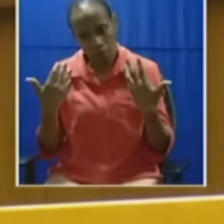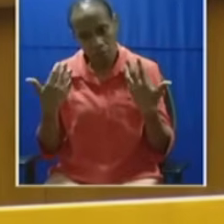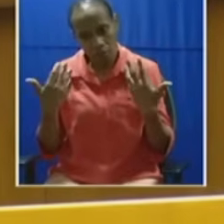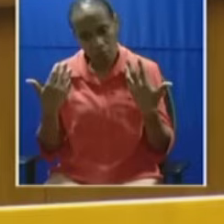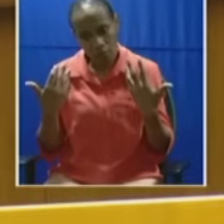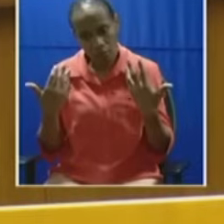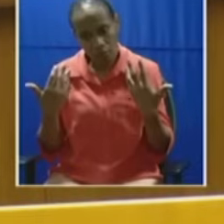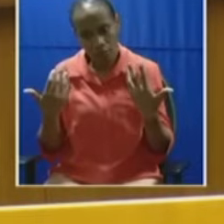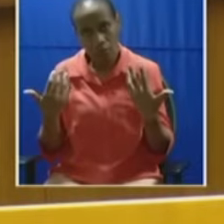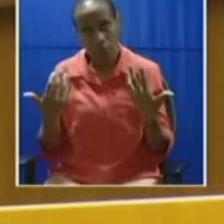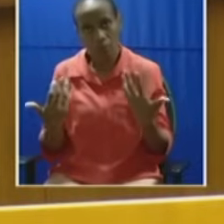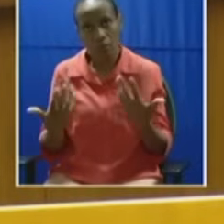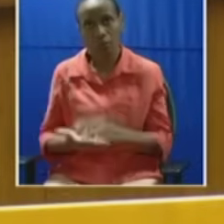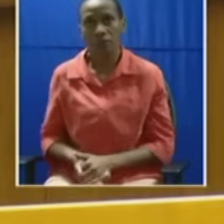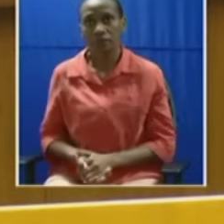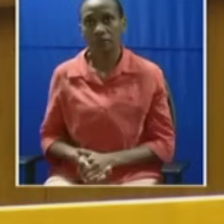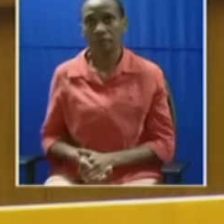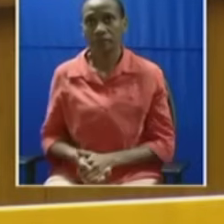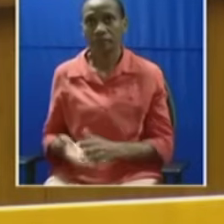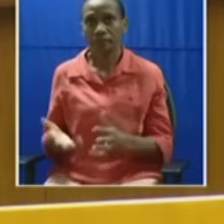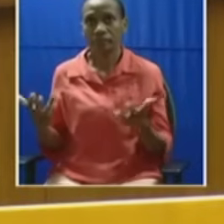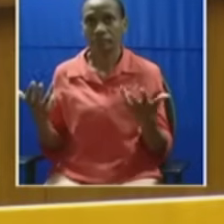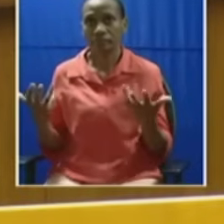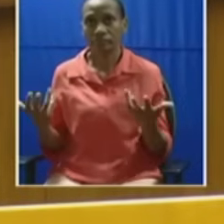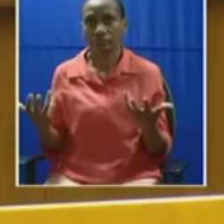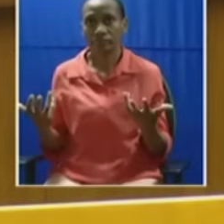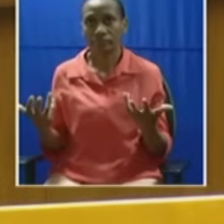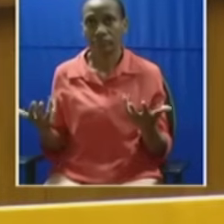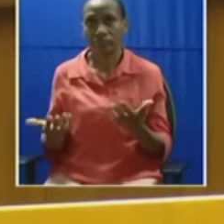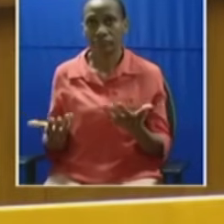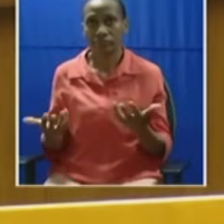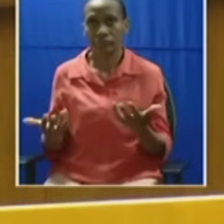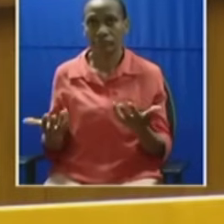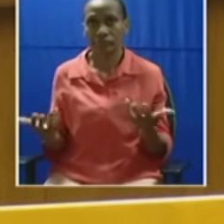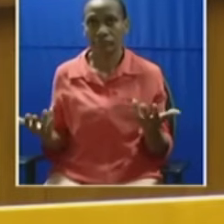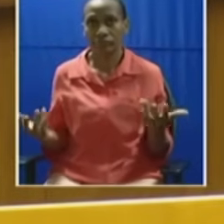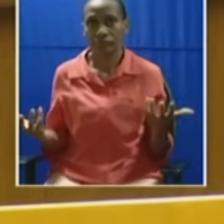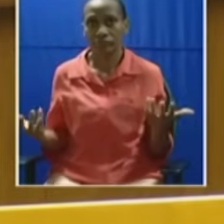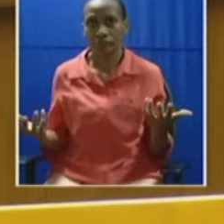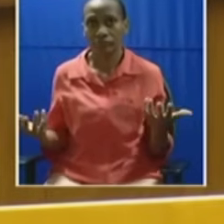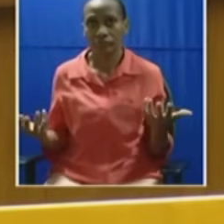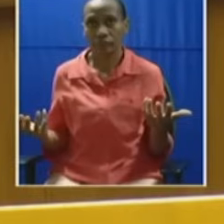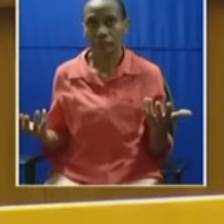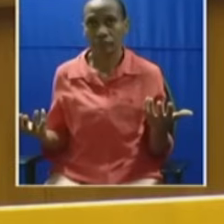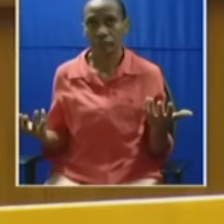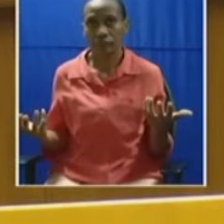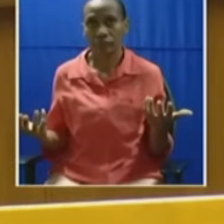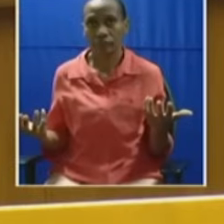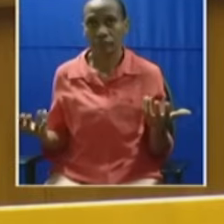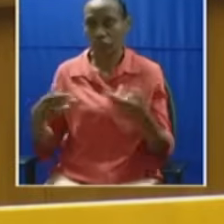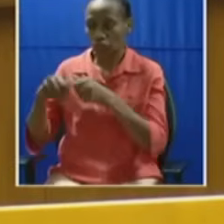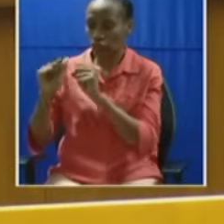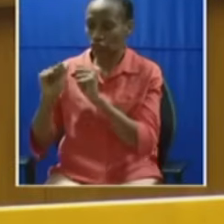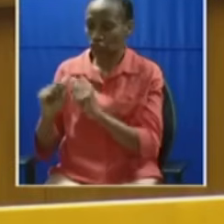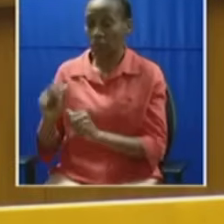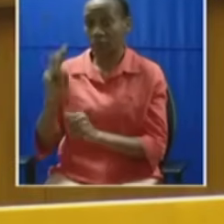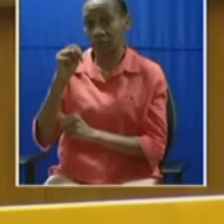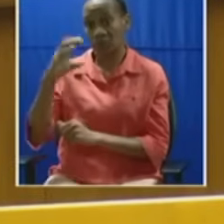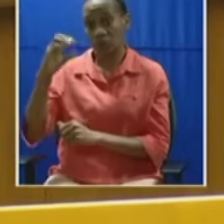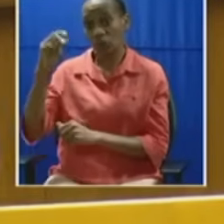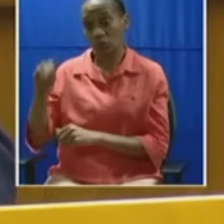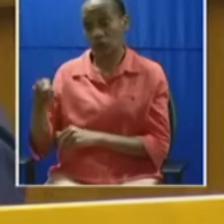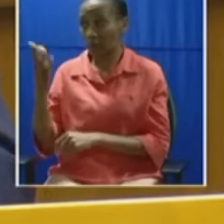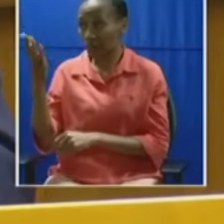Please allow the member to proceed. Honourable Lekota, you are now protected. Madam National Chairperson of the Council of